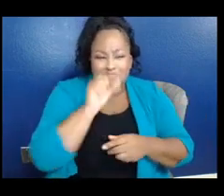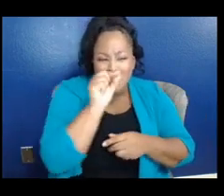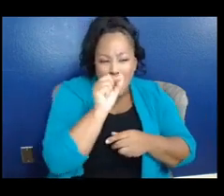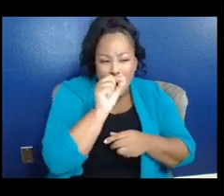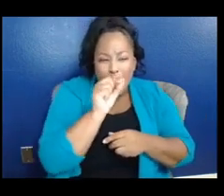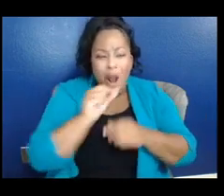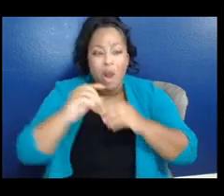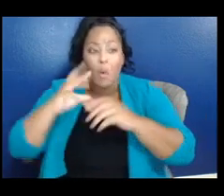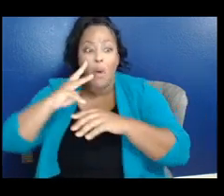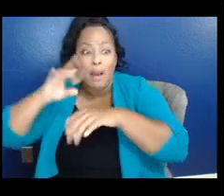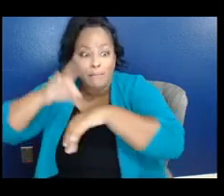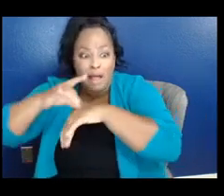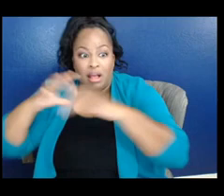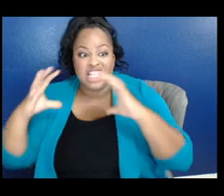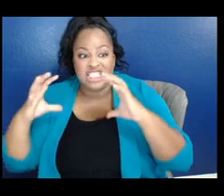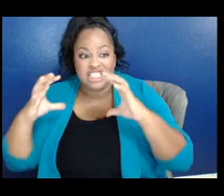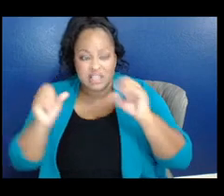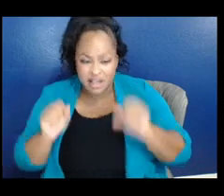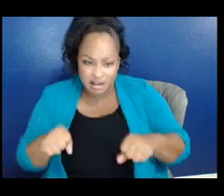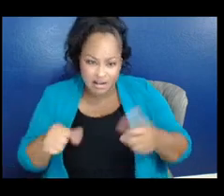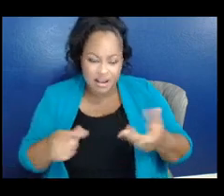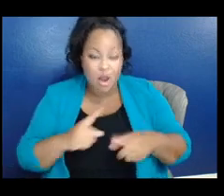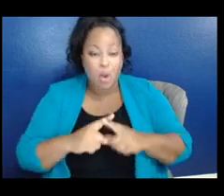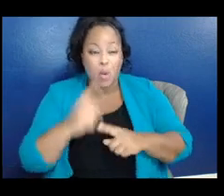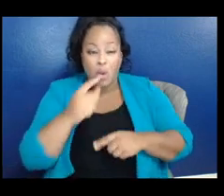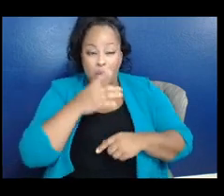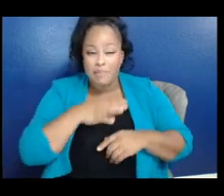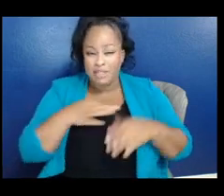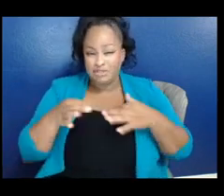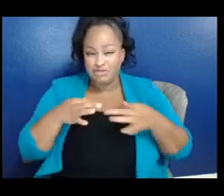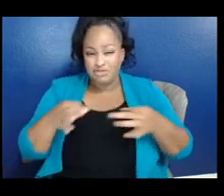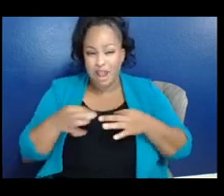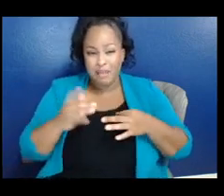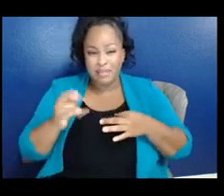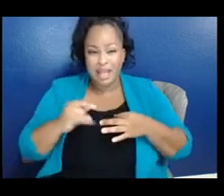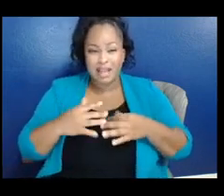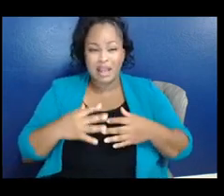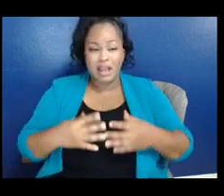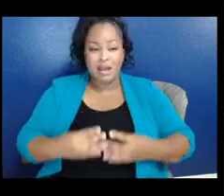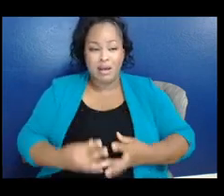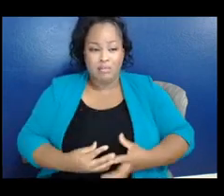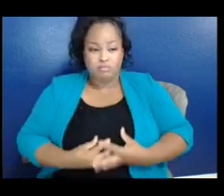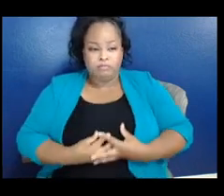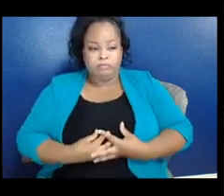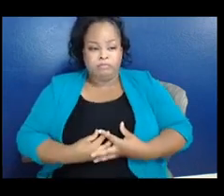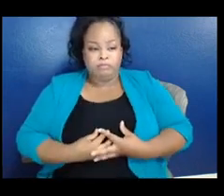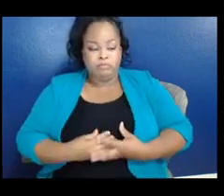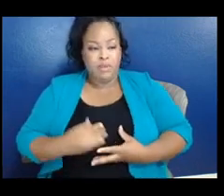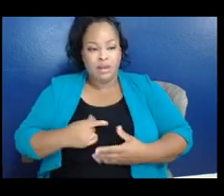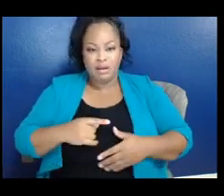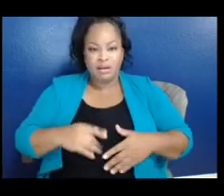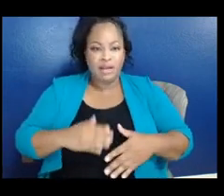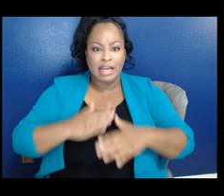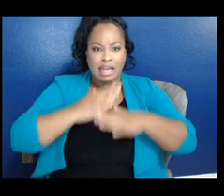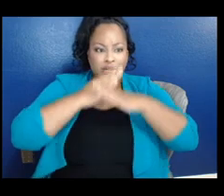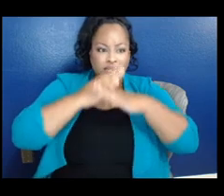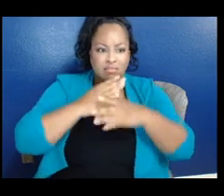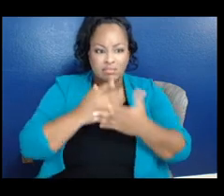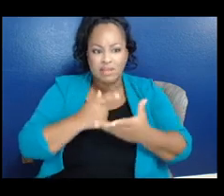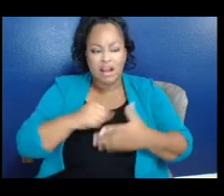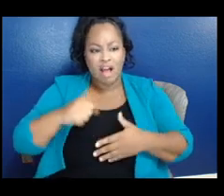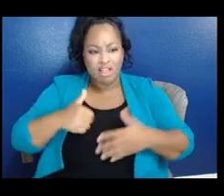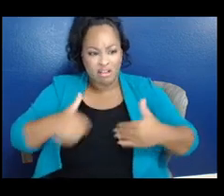watermelon. You know, one of the women in the documentary describes hers as pushing on her chest cavity. They can interrupt